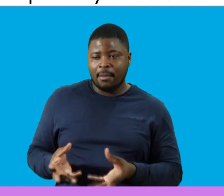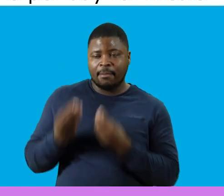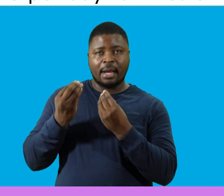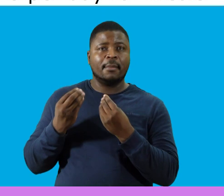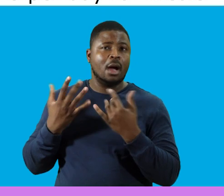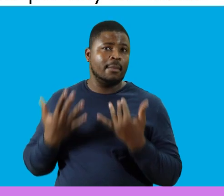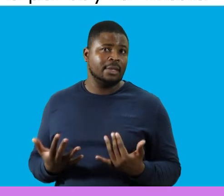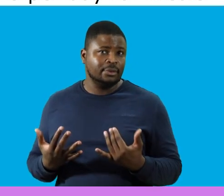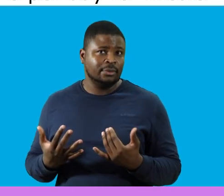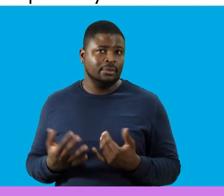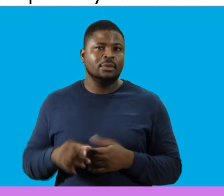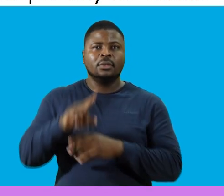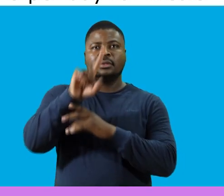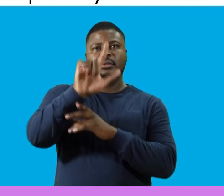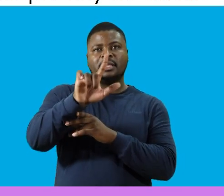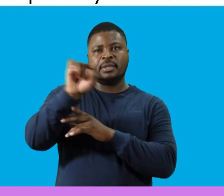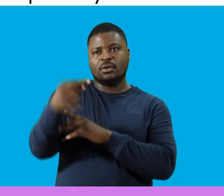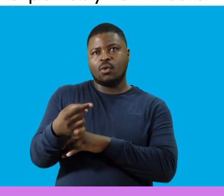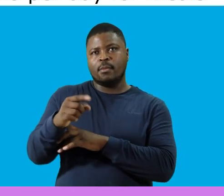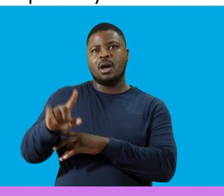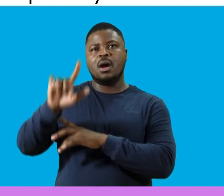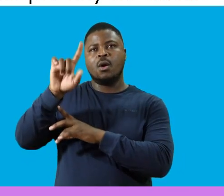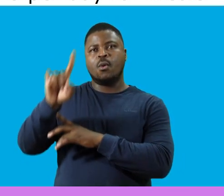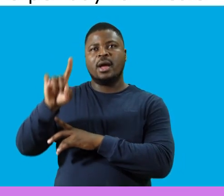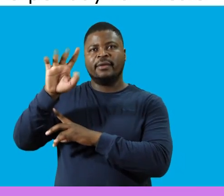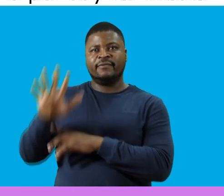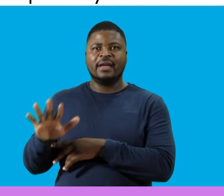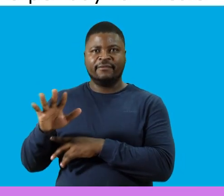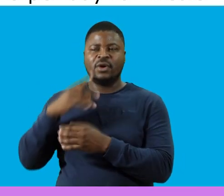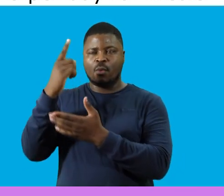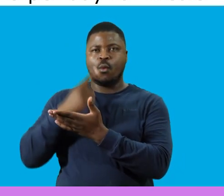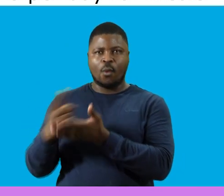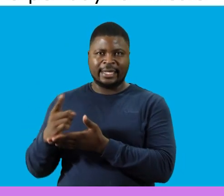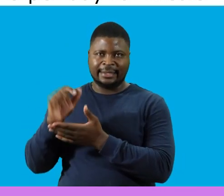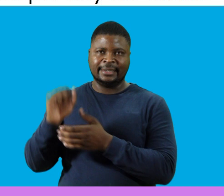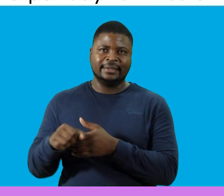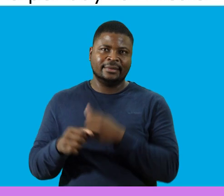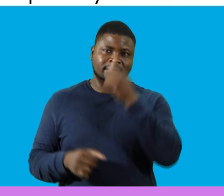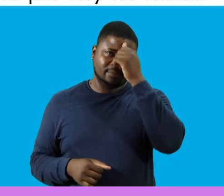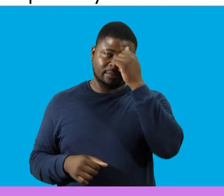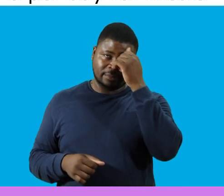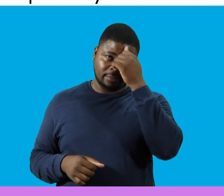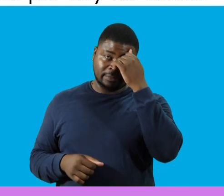by 200, and that is 7,15 weeks.